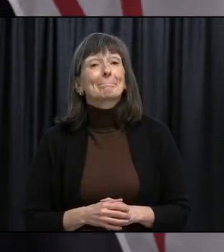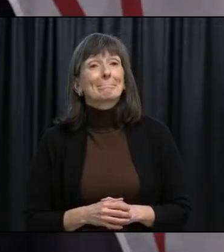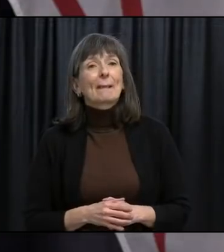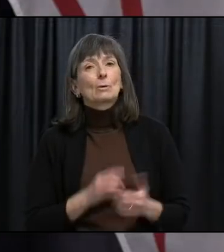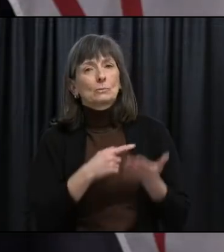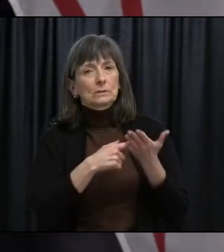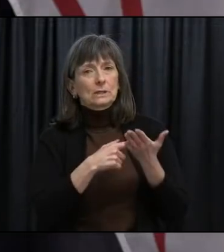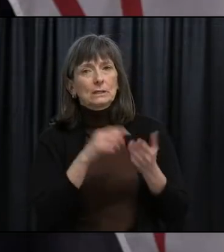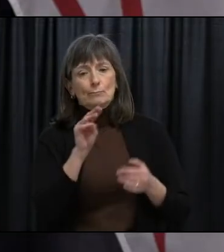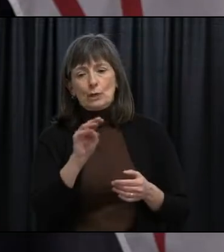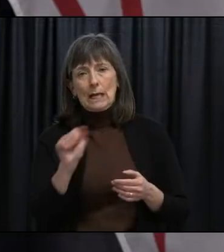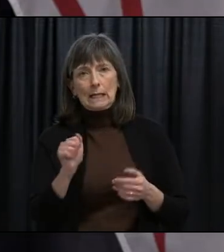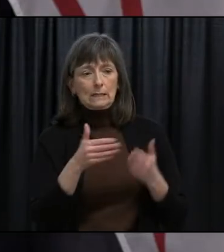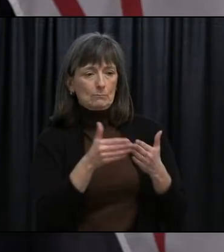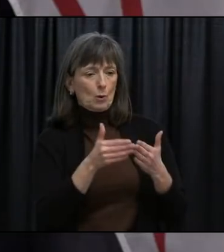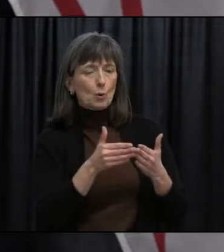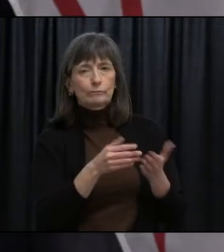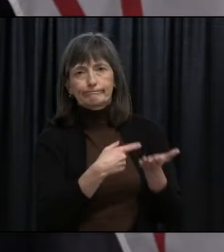be,